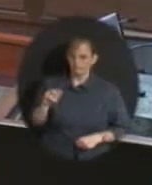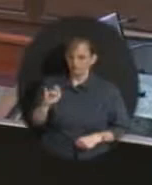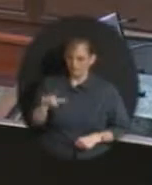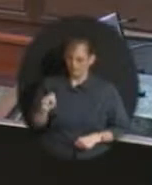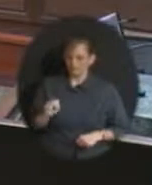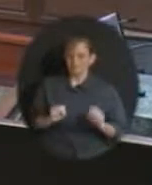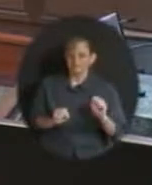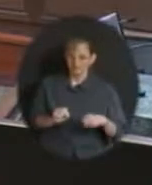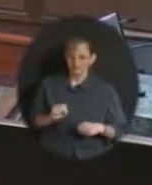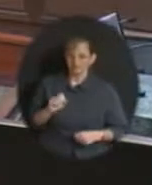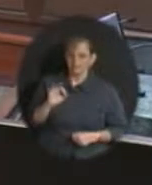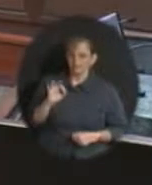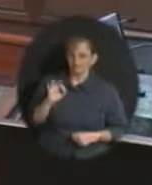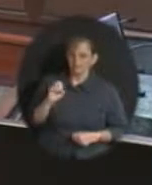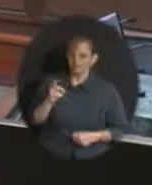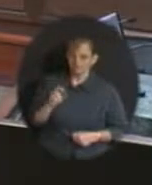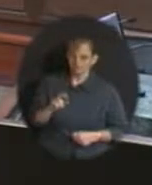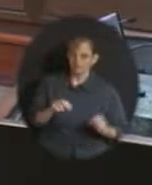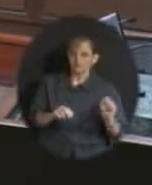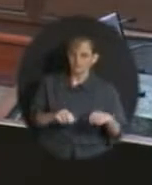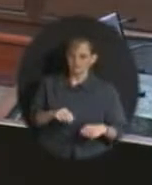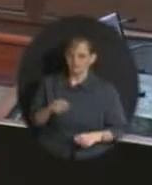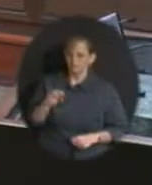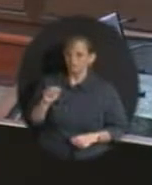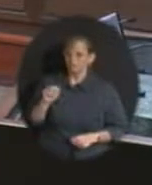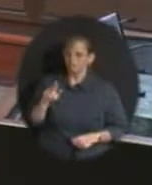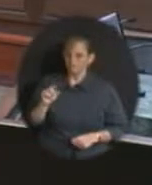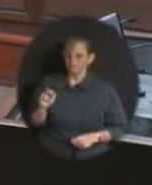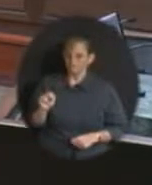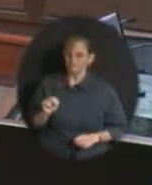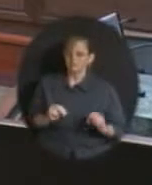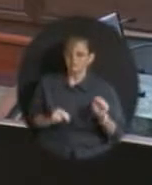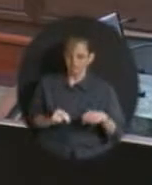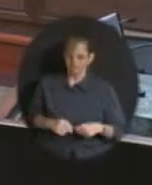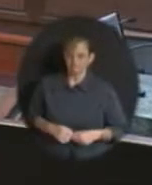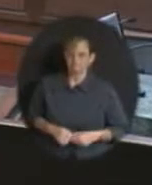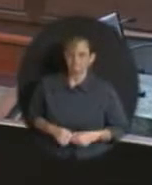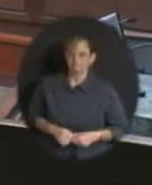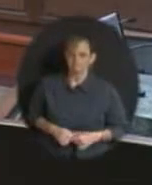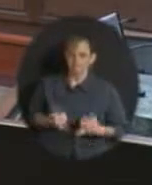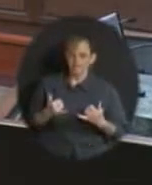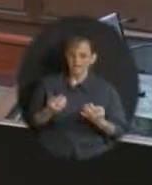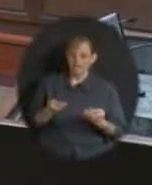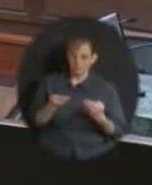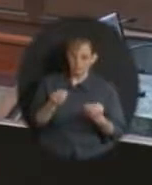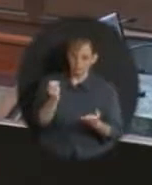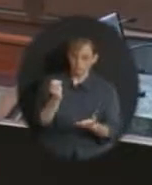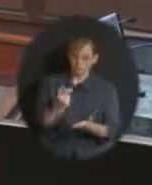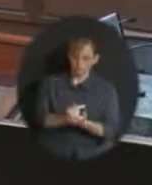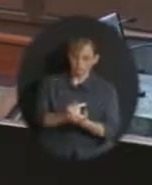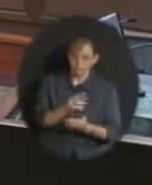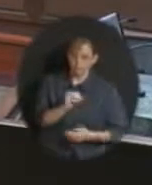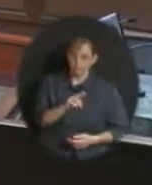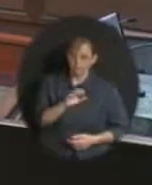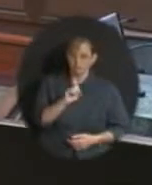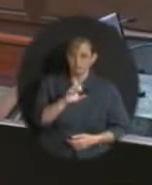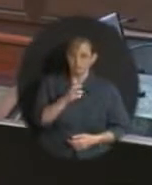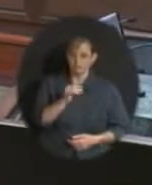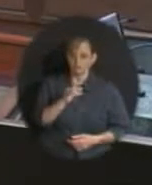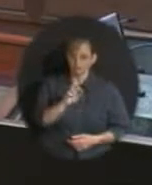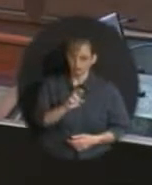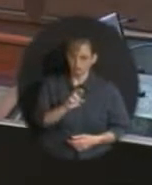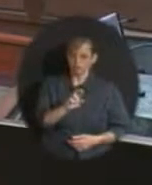Felter? Yes. Mrs. Martin? Yes. Then I would need a motion to approve Mr. Shear for the nominating